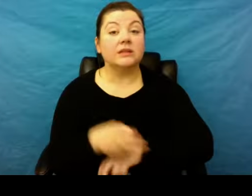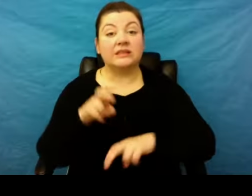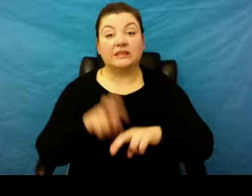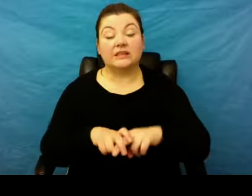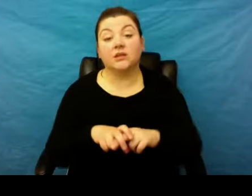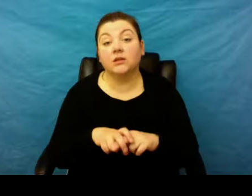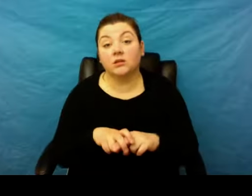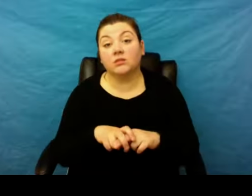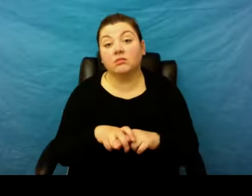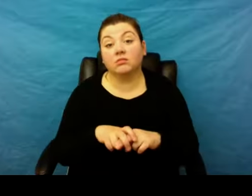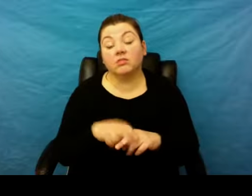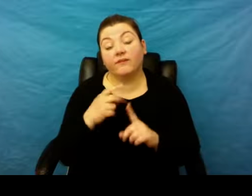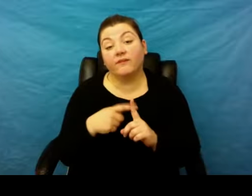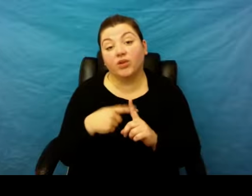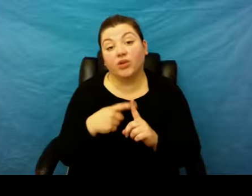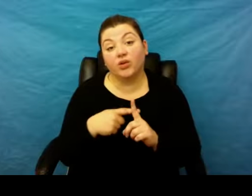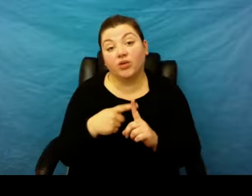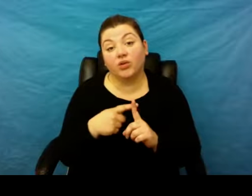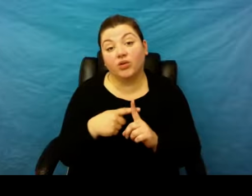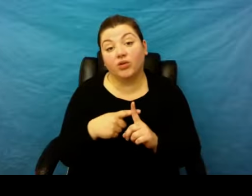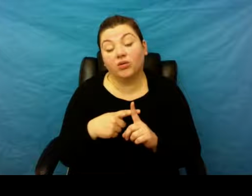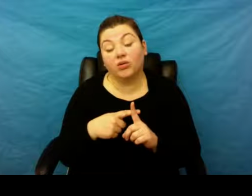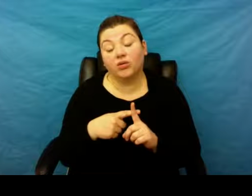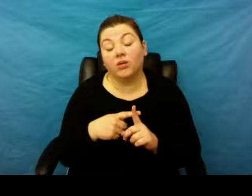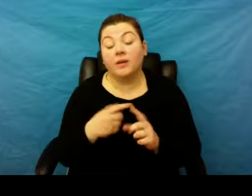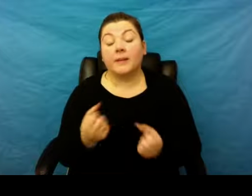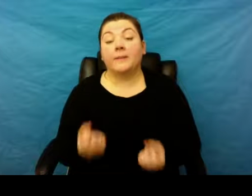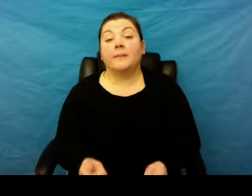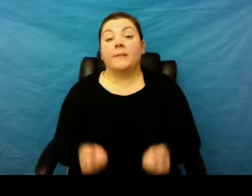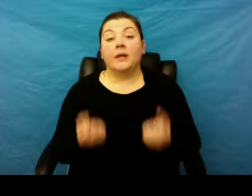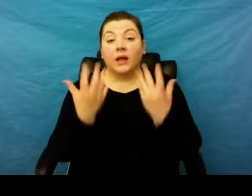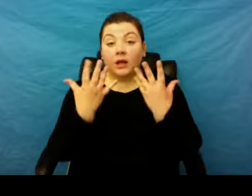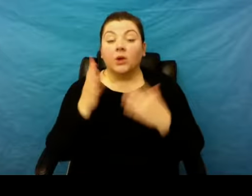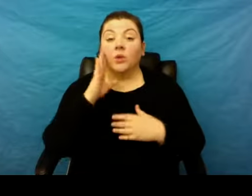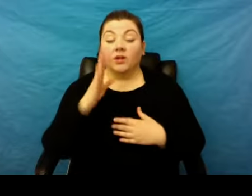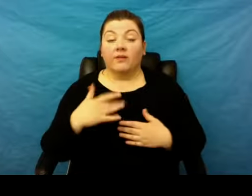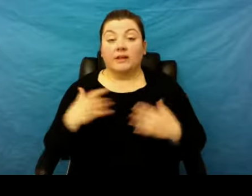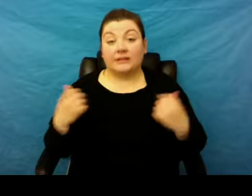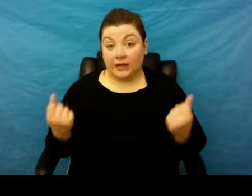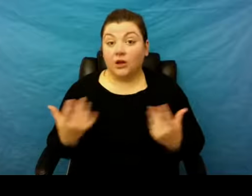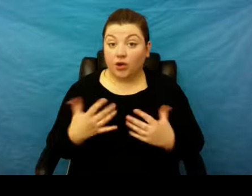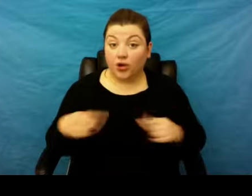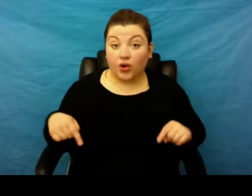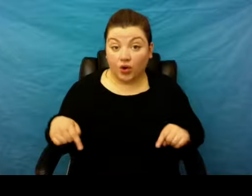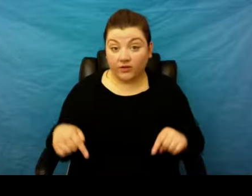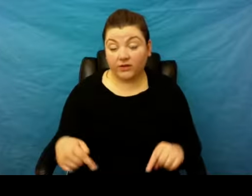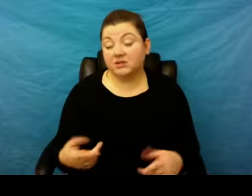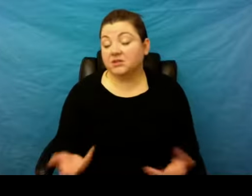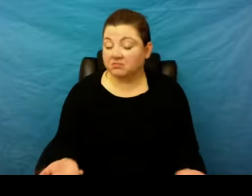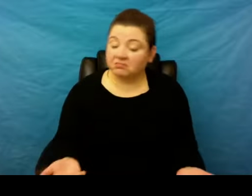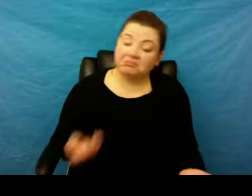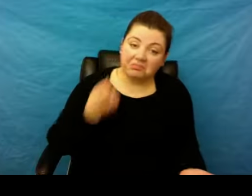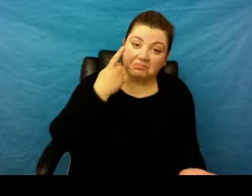and they just have fevers. A lot will be nervous, which is completely understandable.